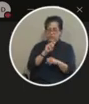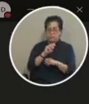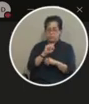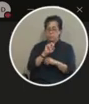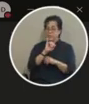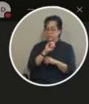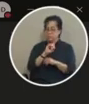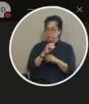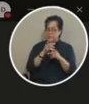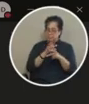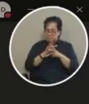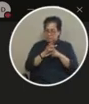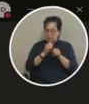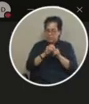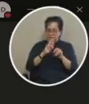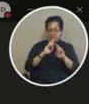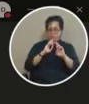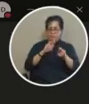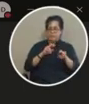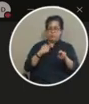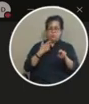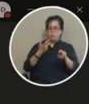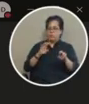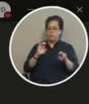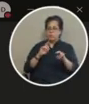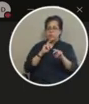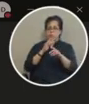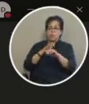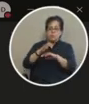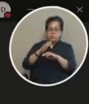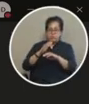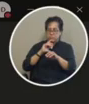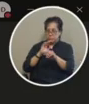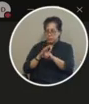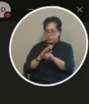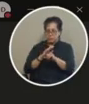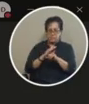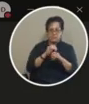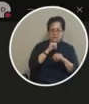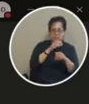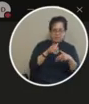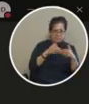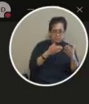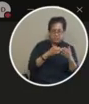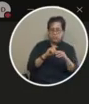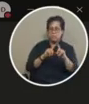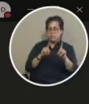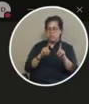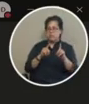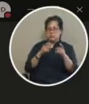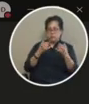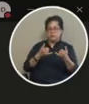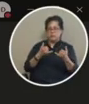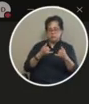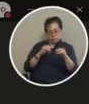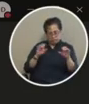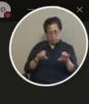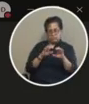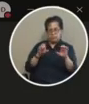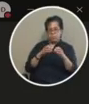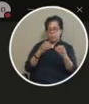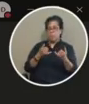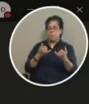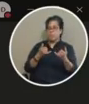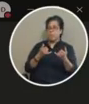in his responses to you, and that we don't want to overpromise and underdeliver. But those things are being worked at the present time,